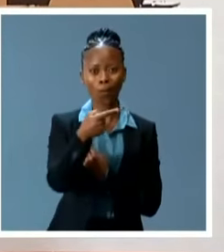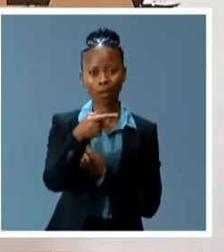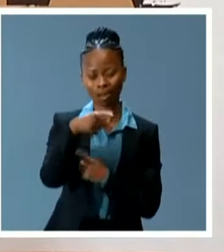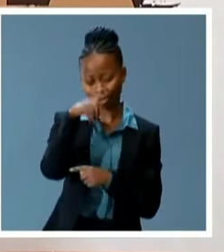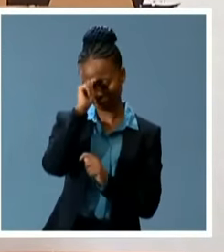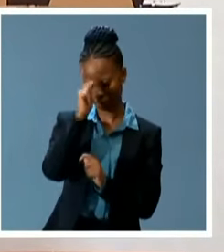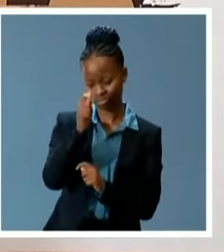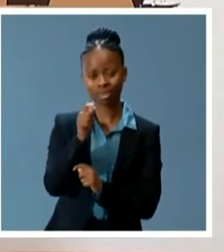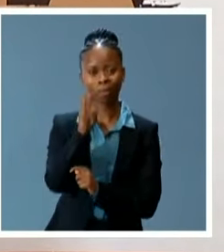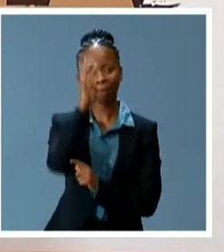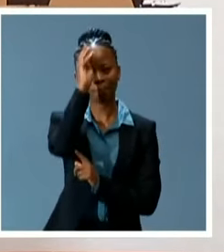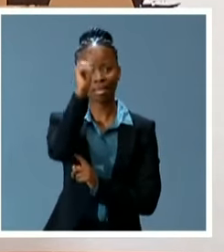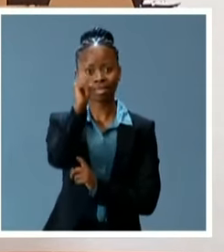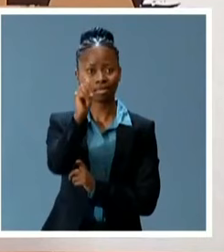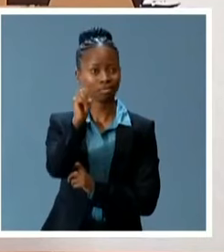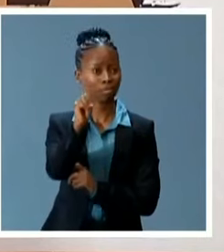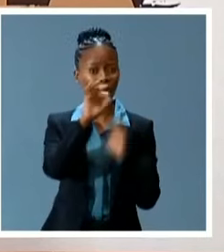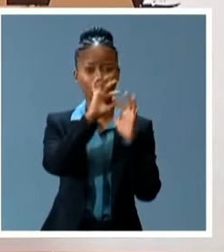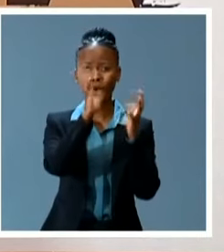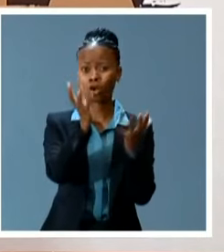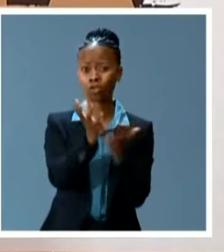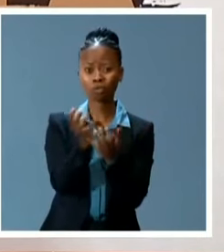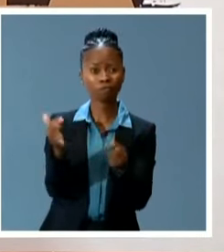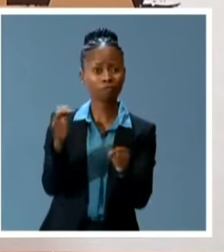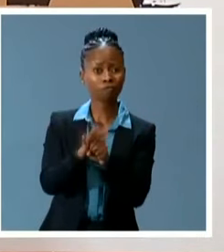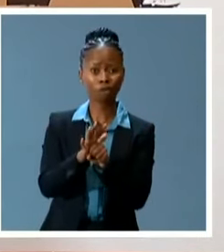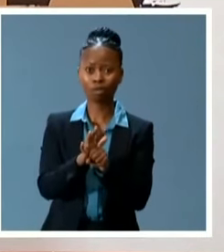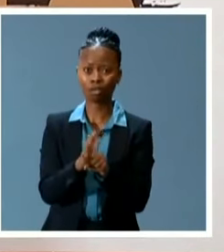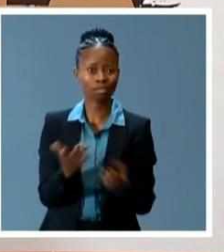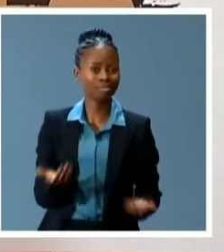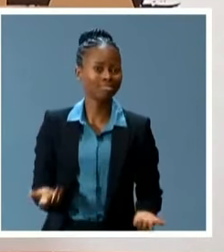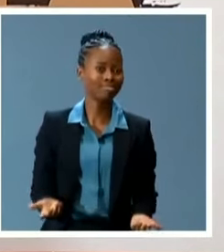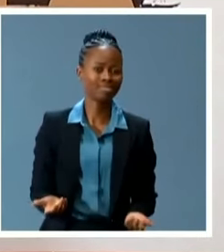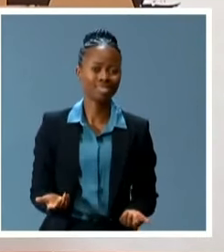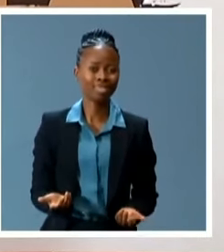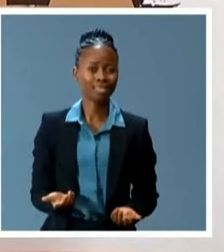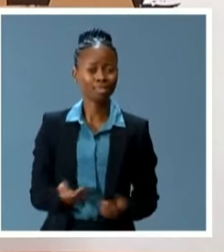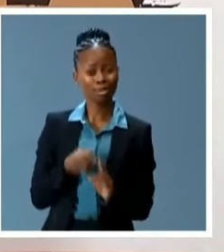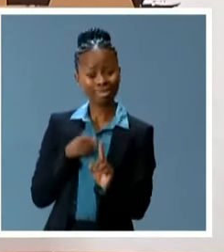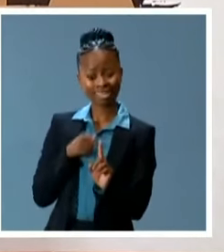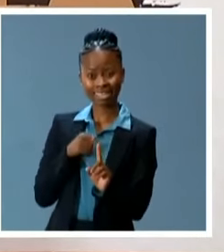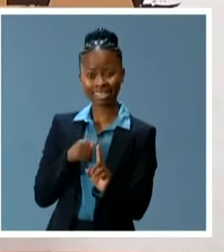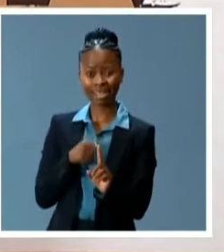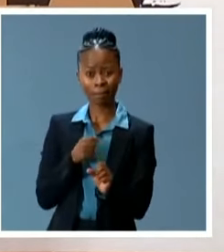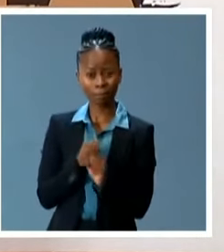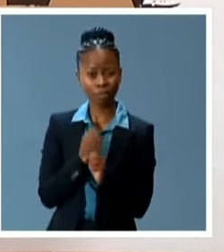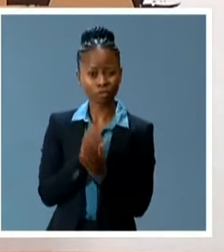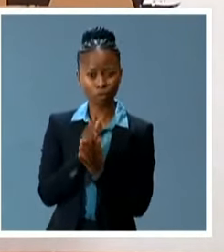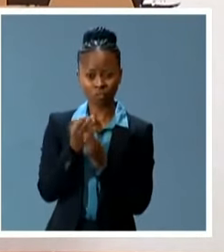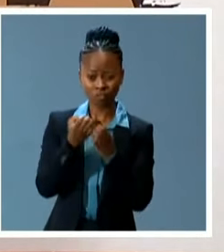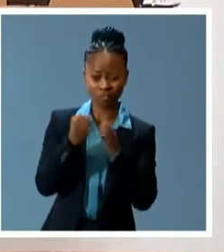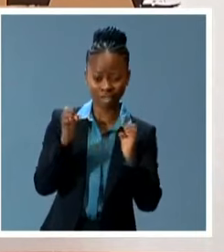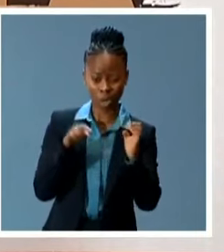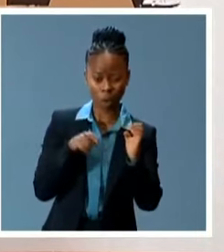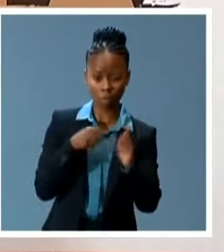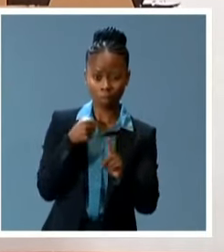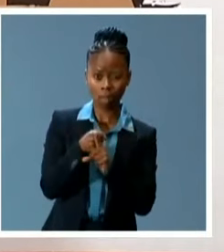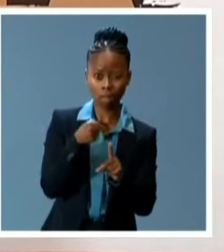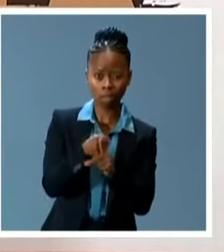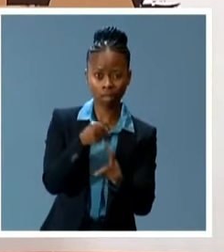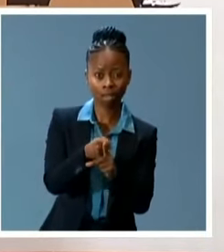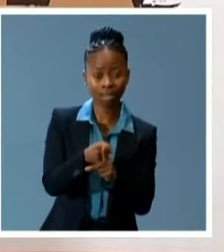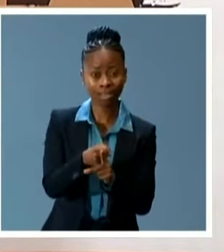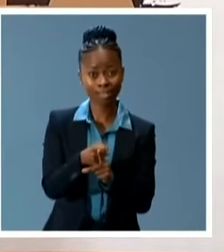freedom-loving peoples all over the world. His commitment to advancing freedom made him the father of not